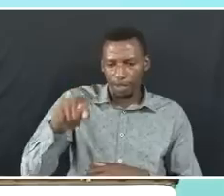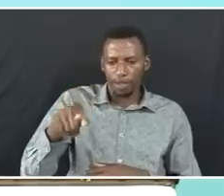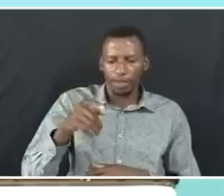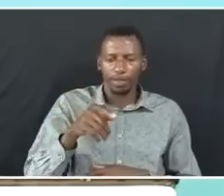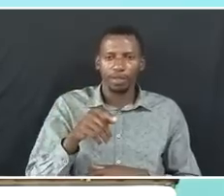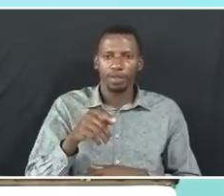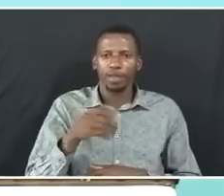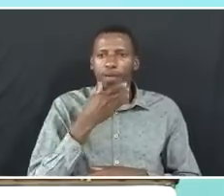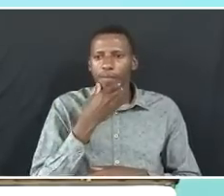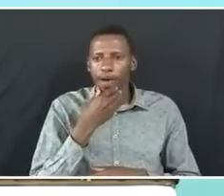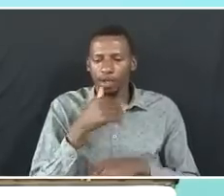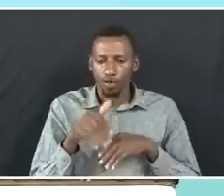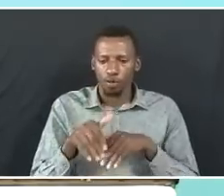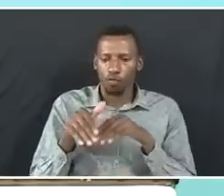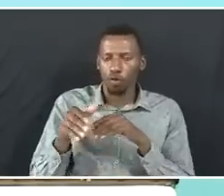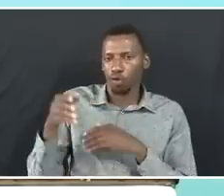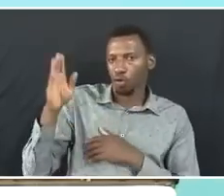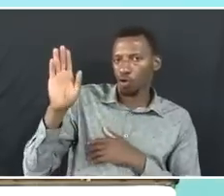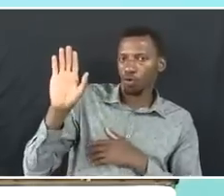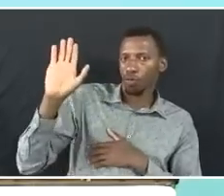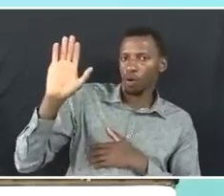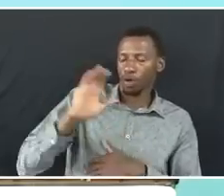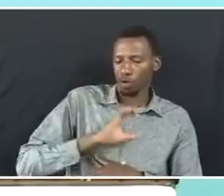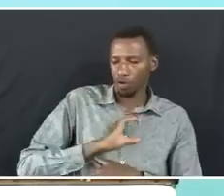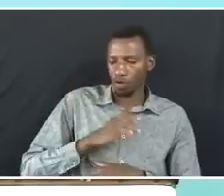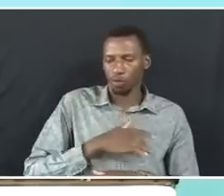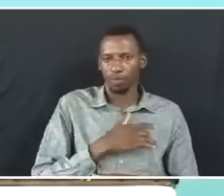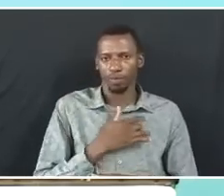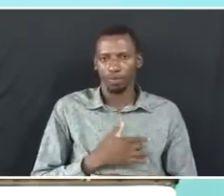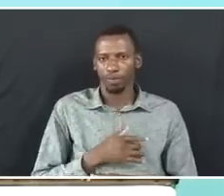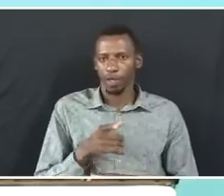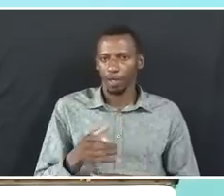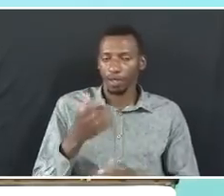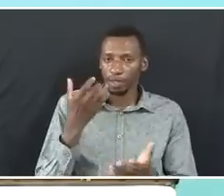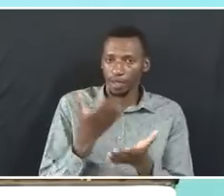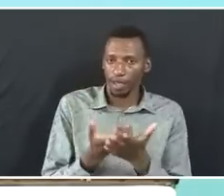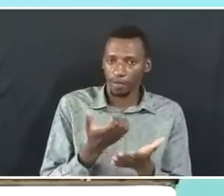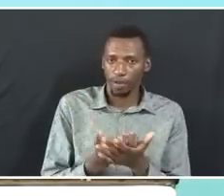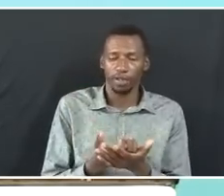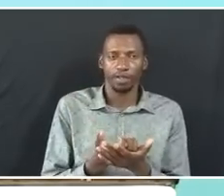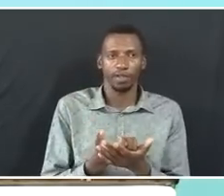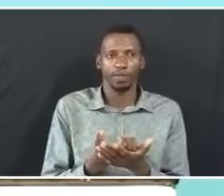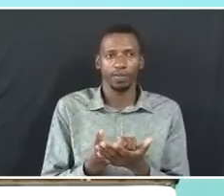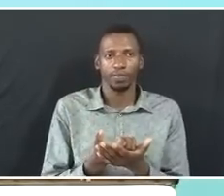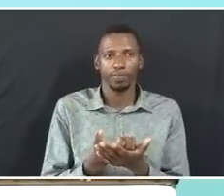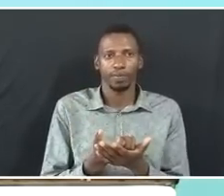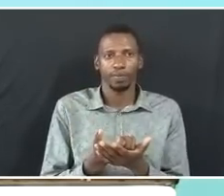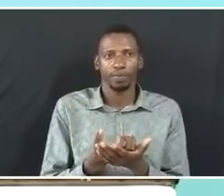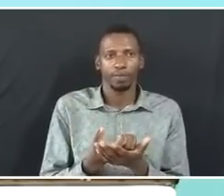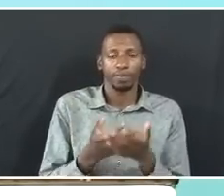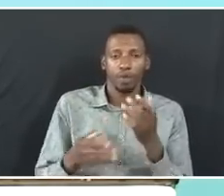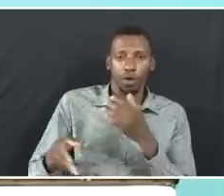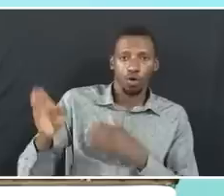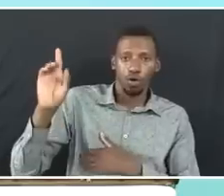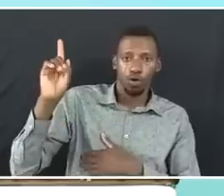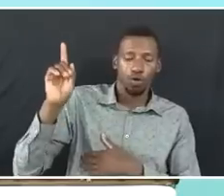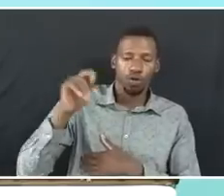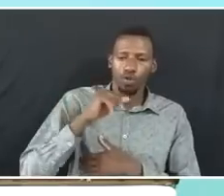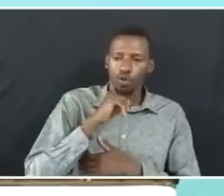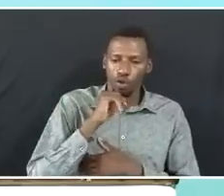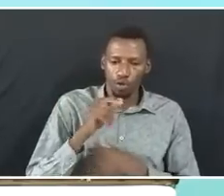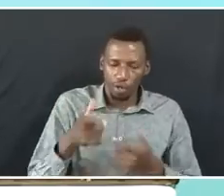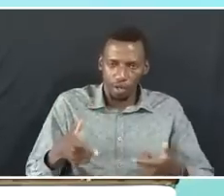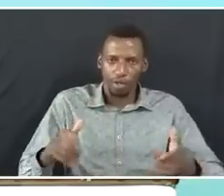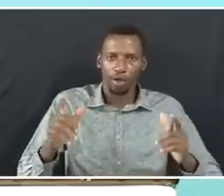man after God's own heart, is evidence to after generations that God would not justify